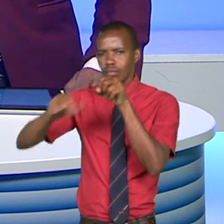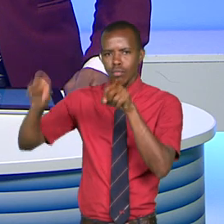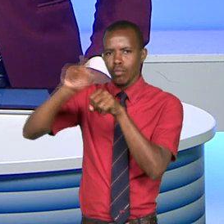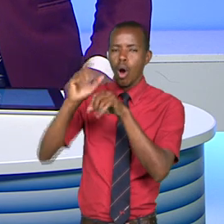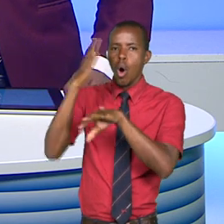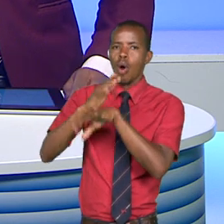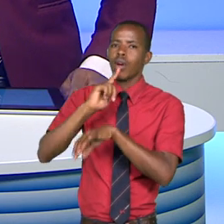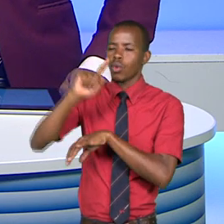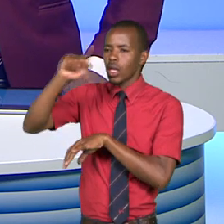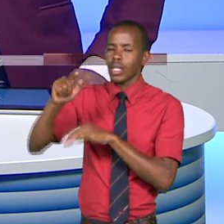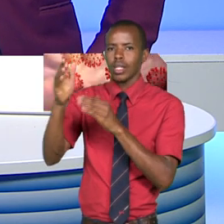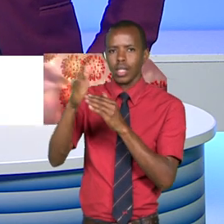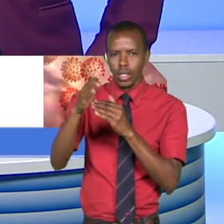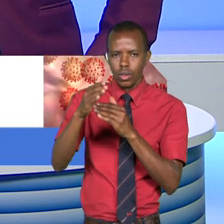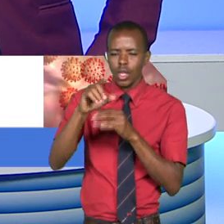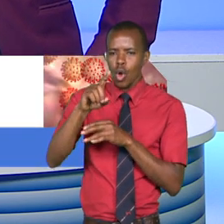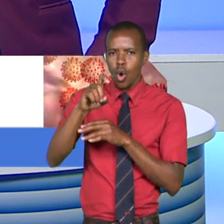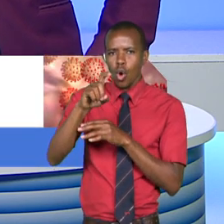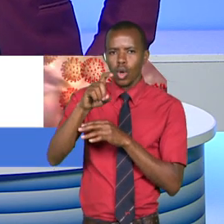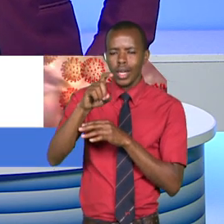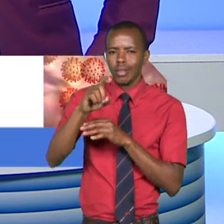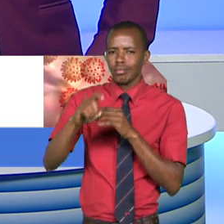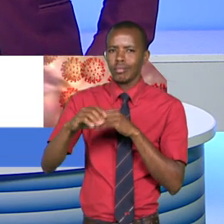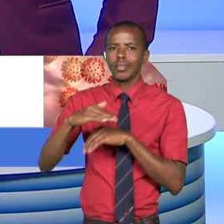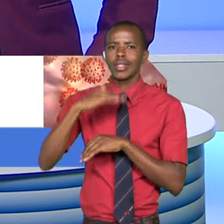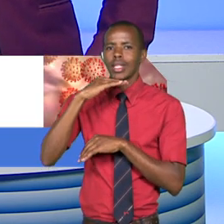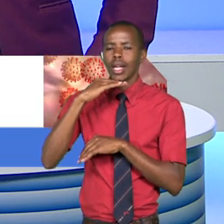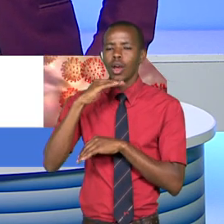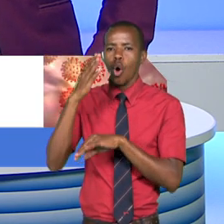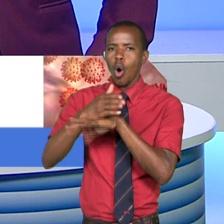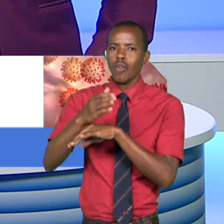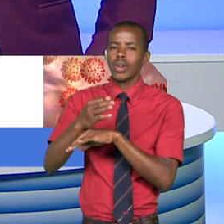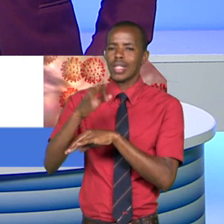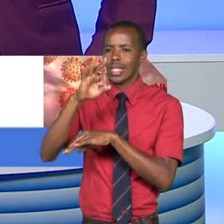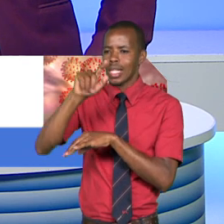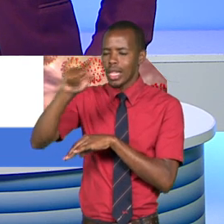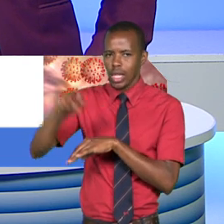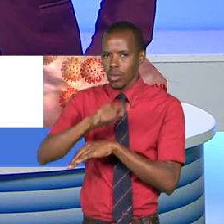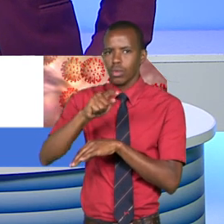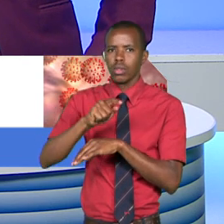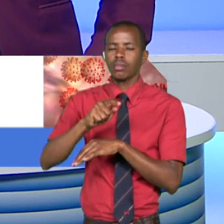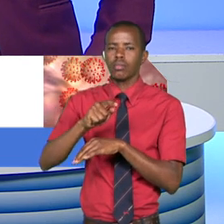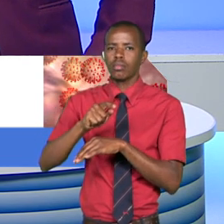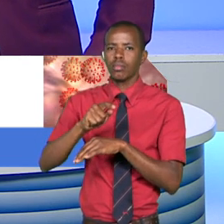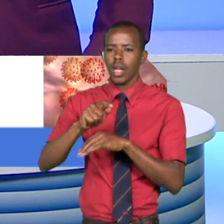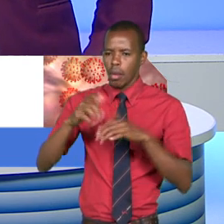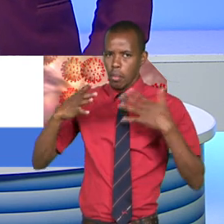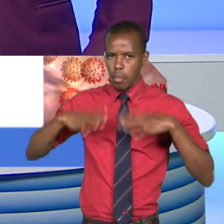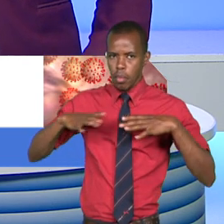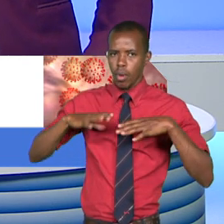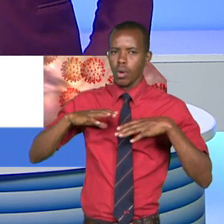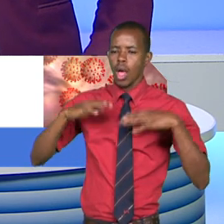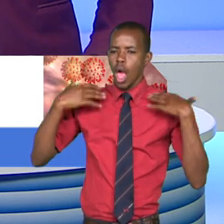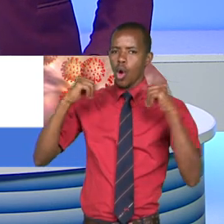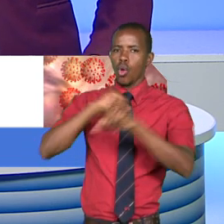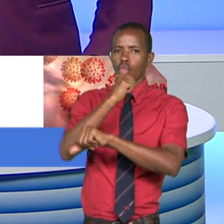100,000 mark on Thursday, with the virus claiming further 300 lives in the past 24 hours, according to the country's health authority. A day earlier,